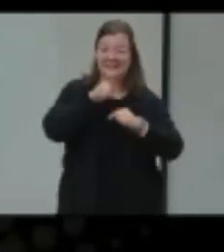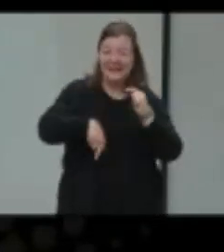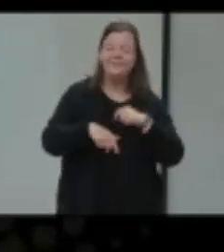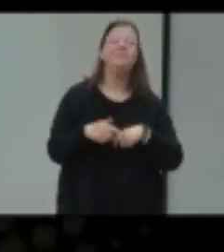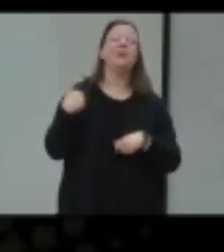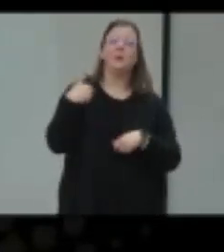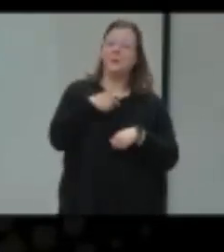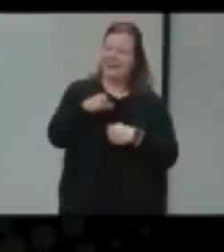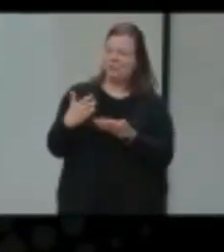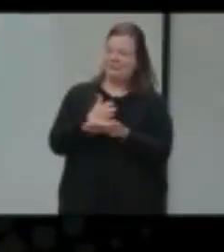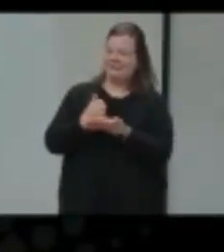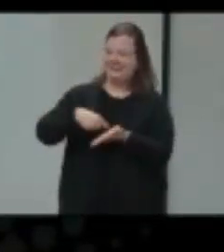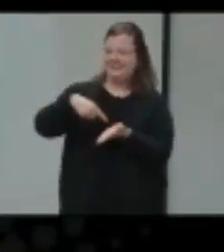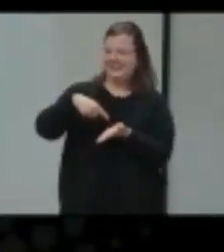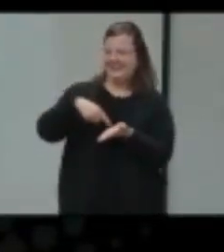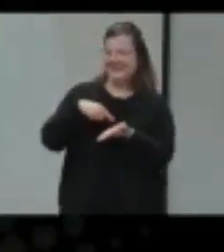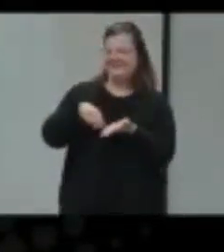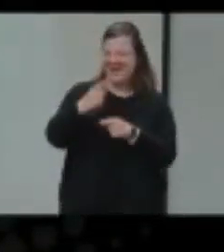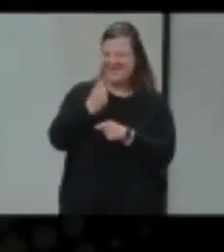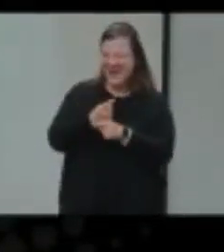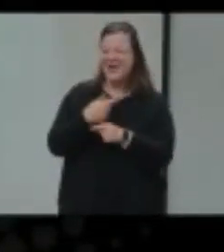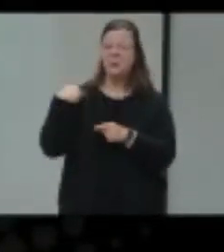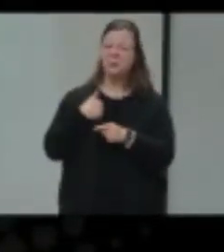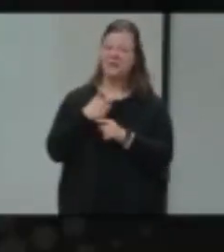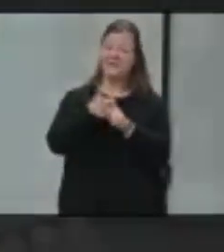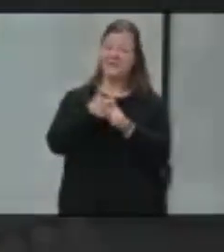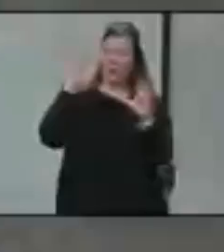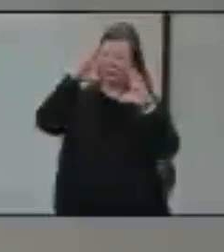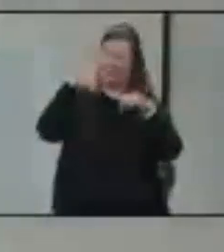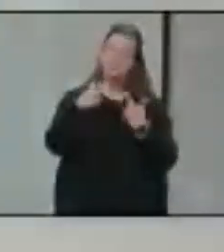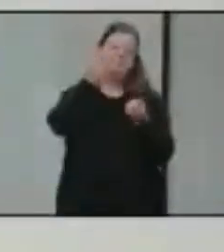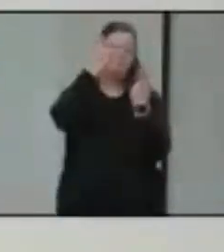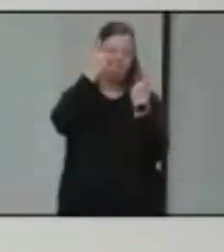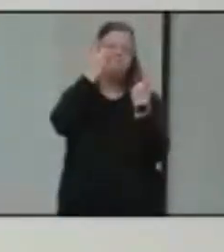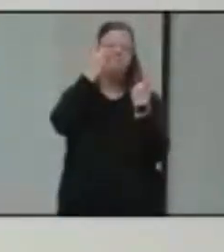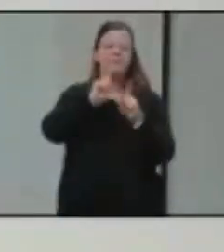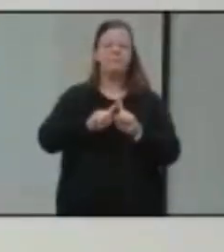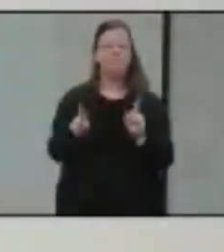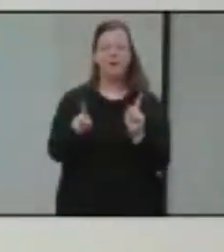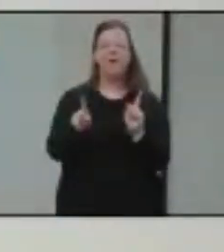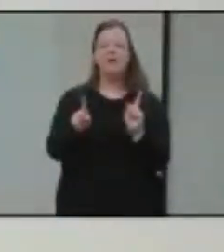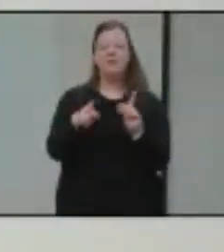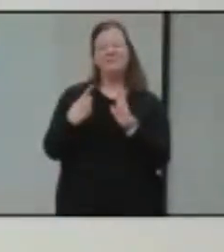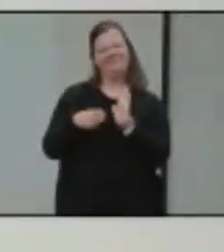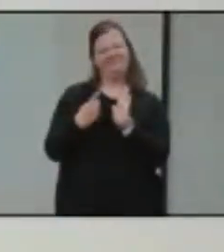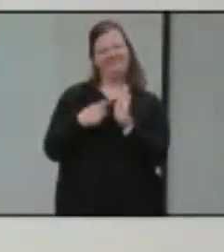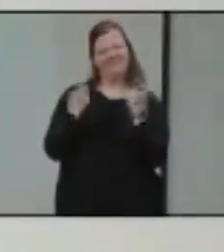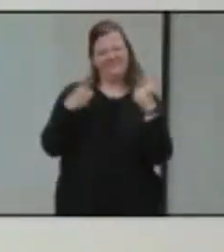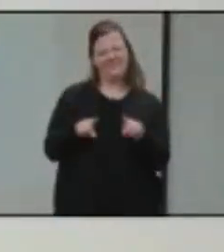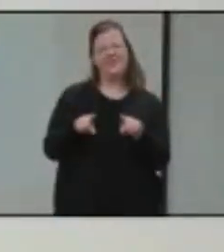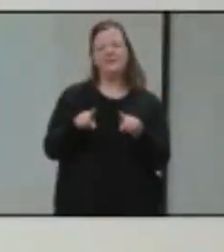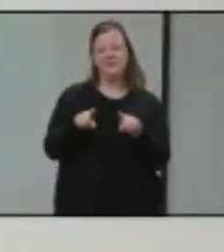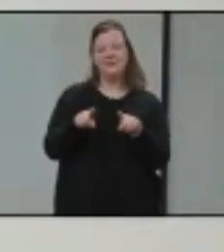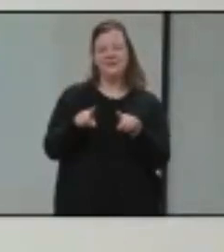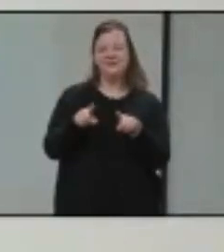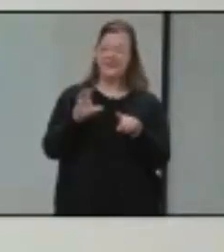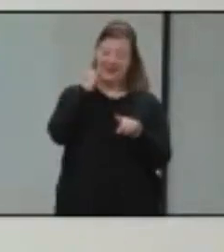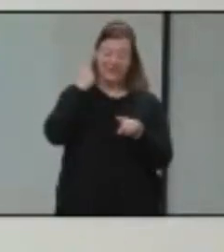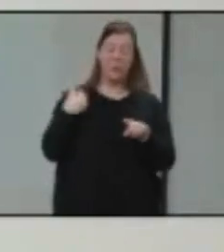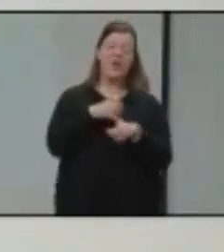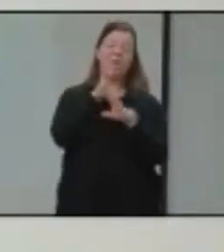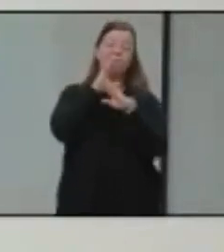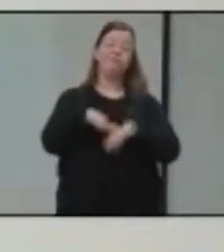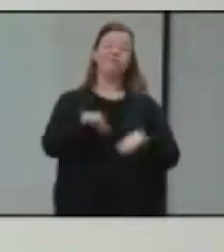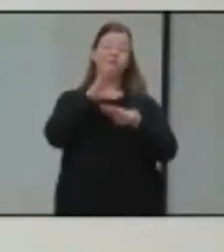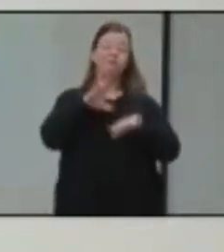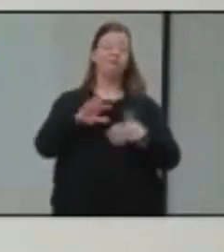check. We all need to sort of stay out of trouble, if you will. So I understand that. But there comes a time where our silence is complicity. So